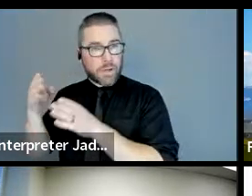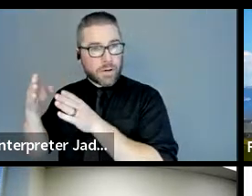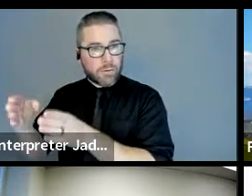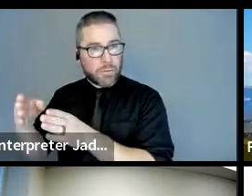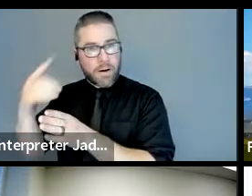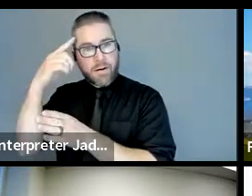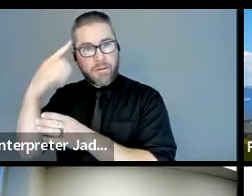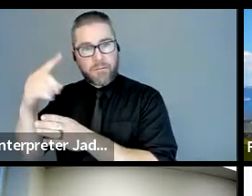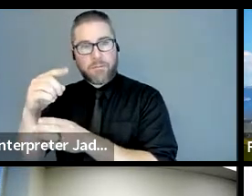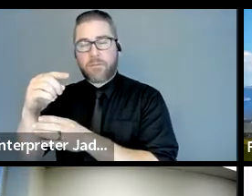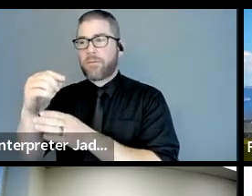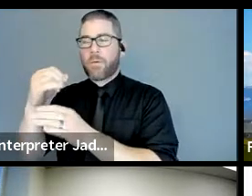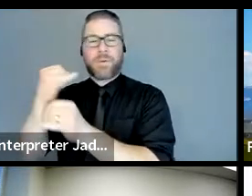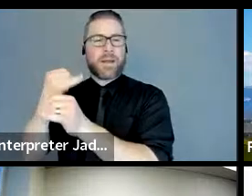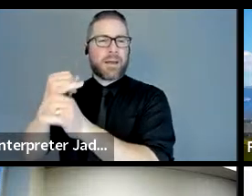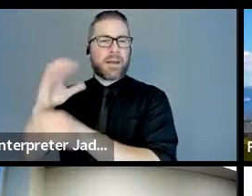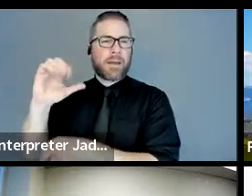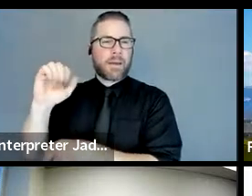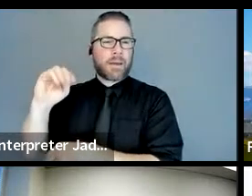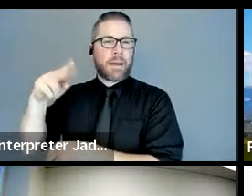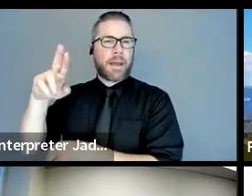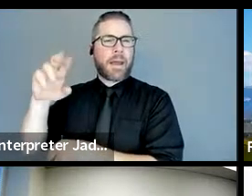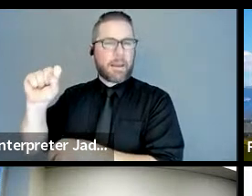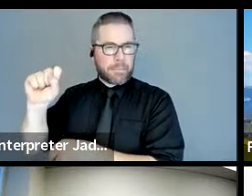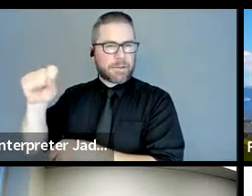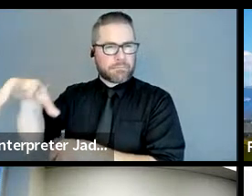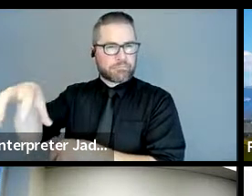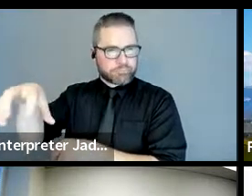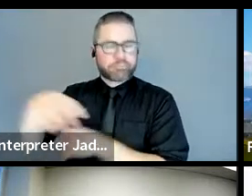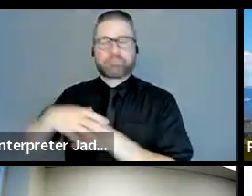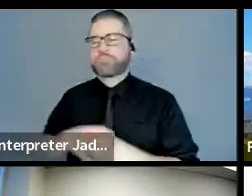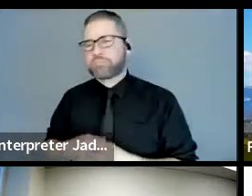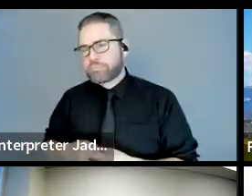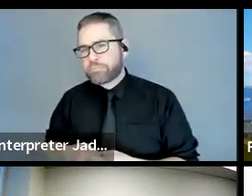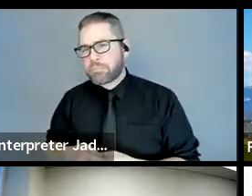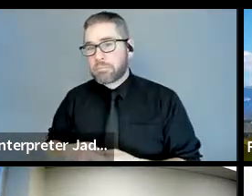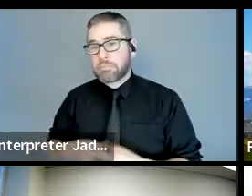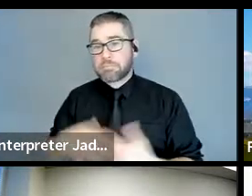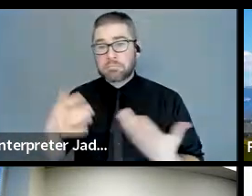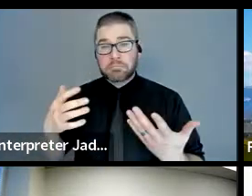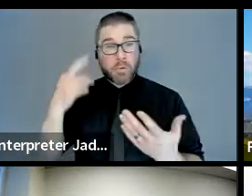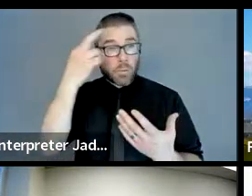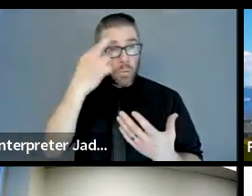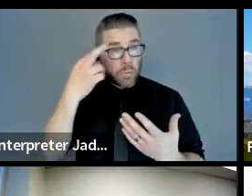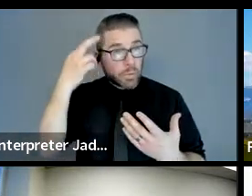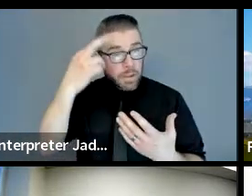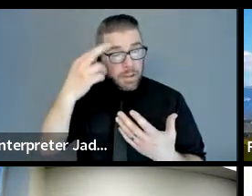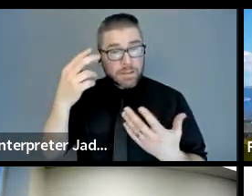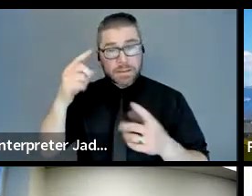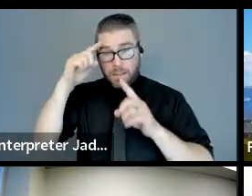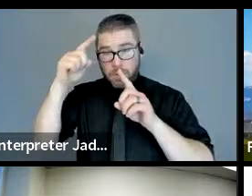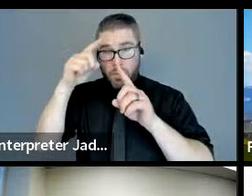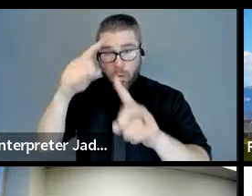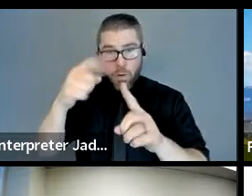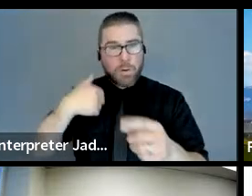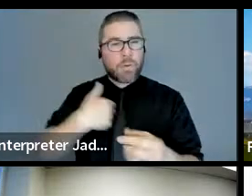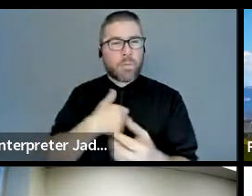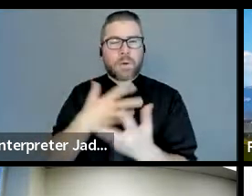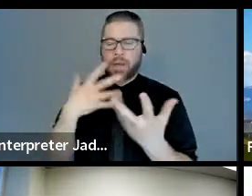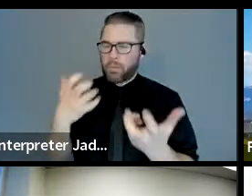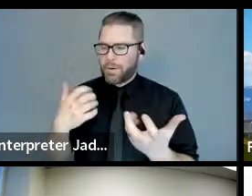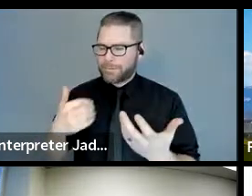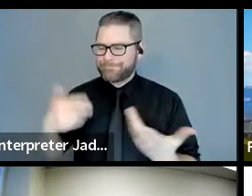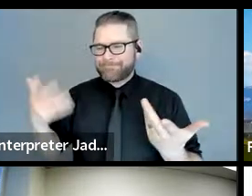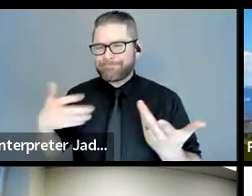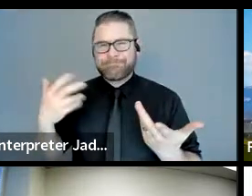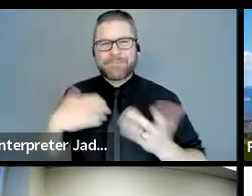Street access point. So the purpose and intent of the project is to have an efficient